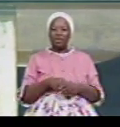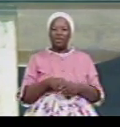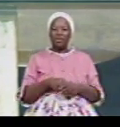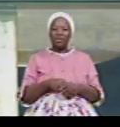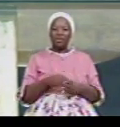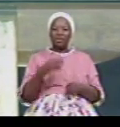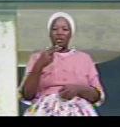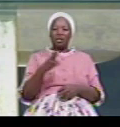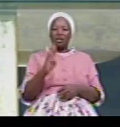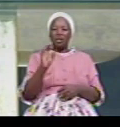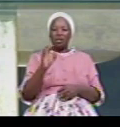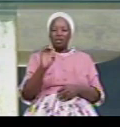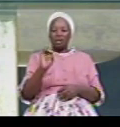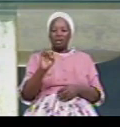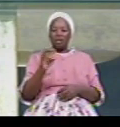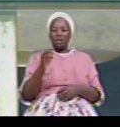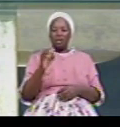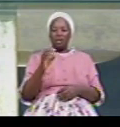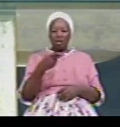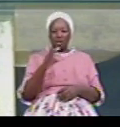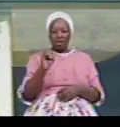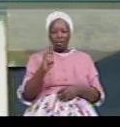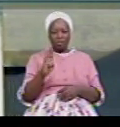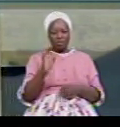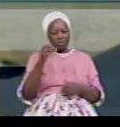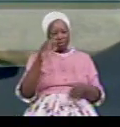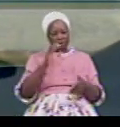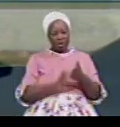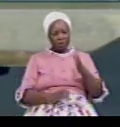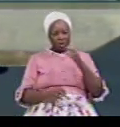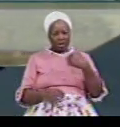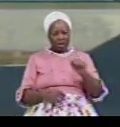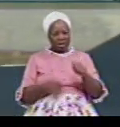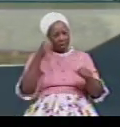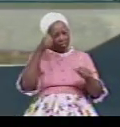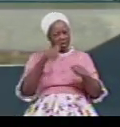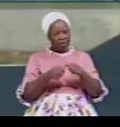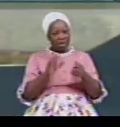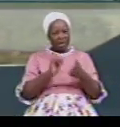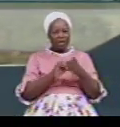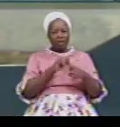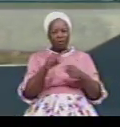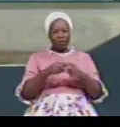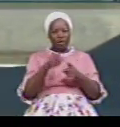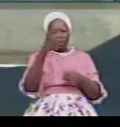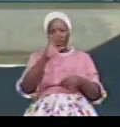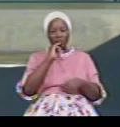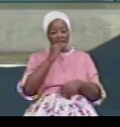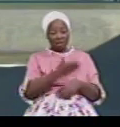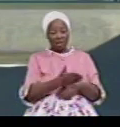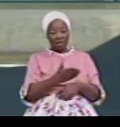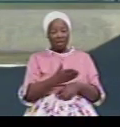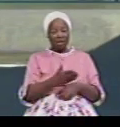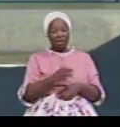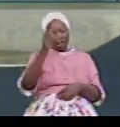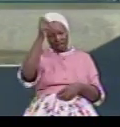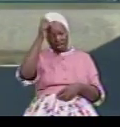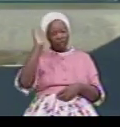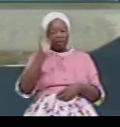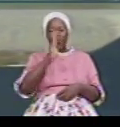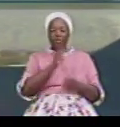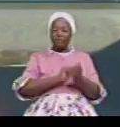10, remember, when God is near, Satan will be far away. When God is